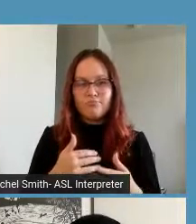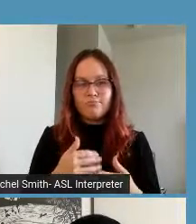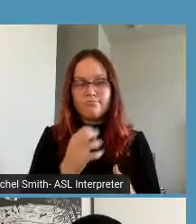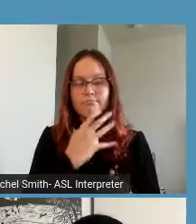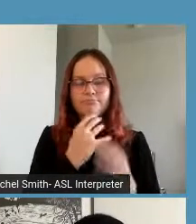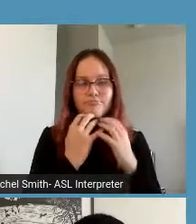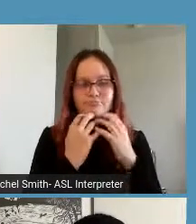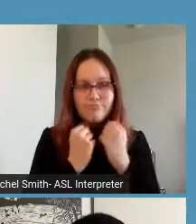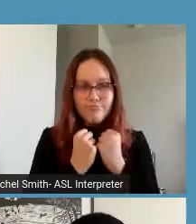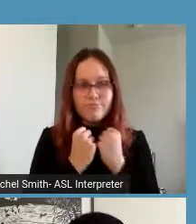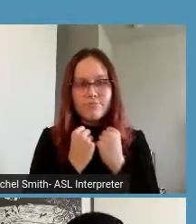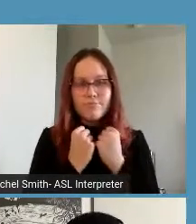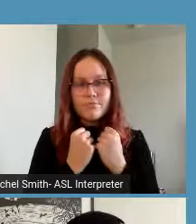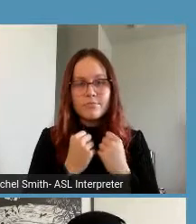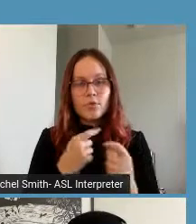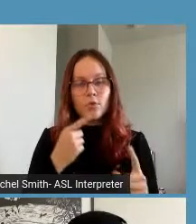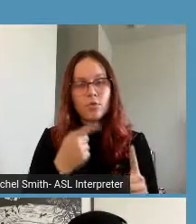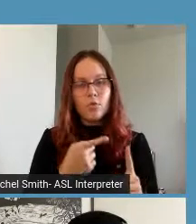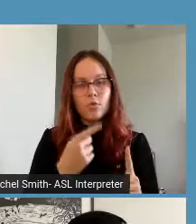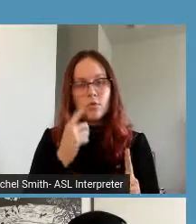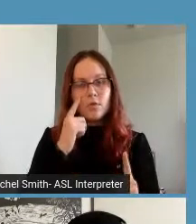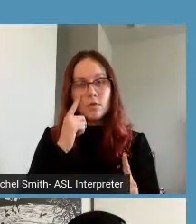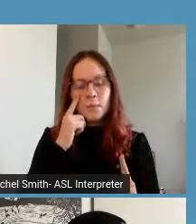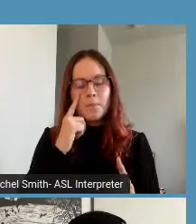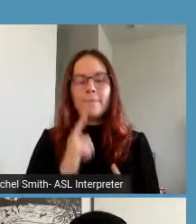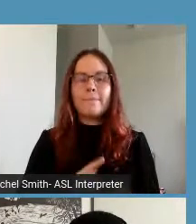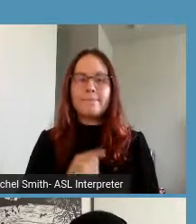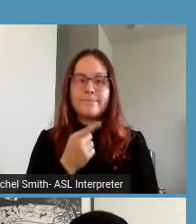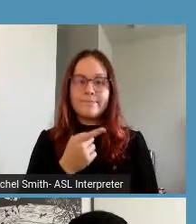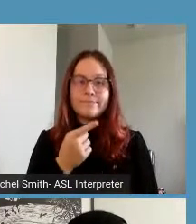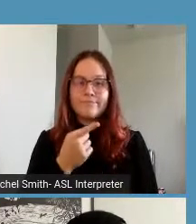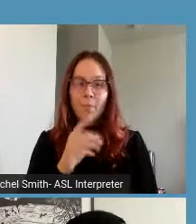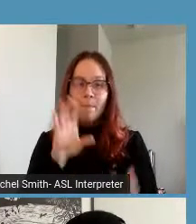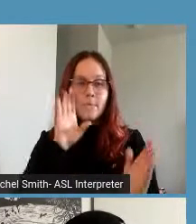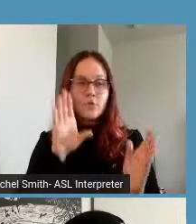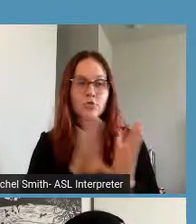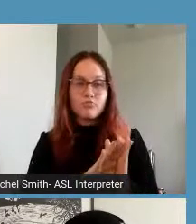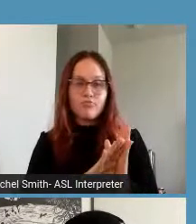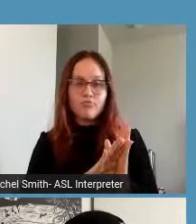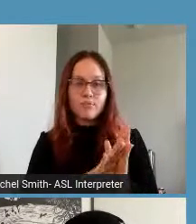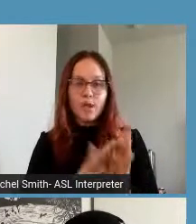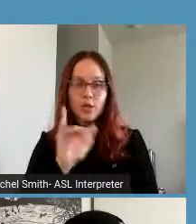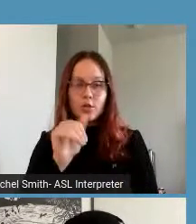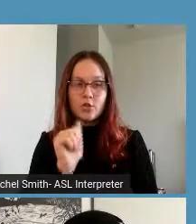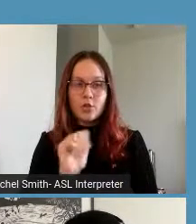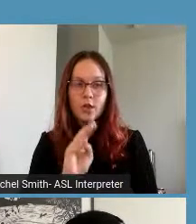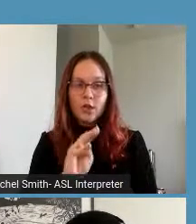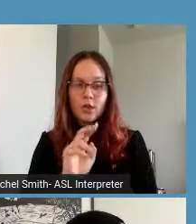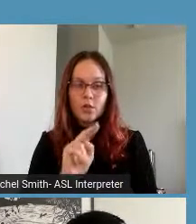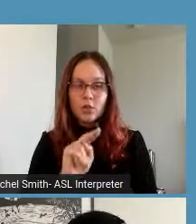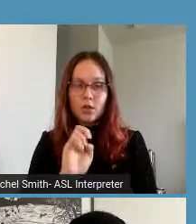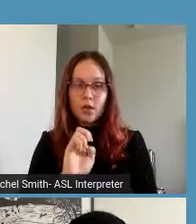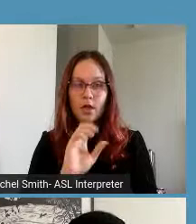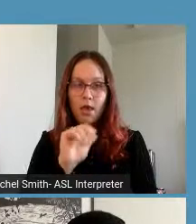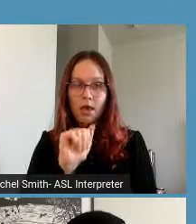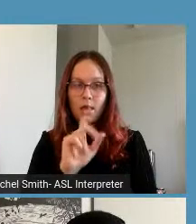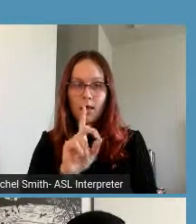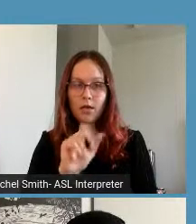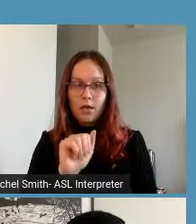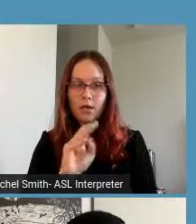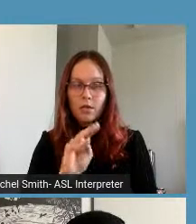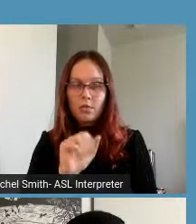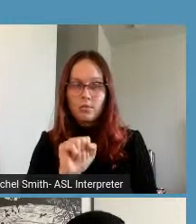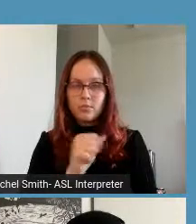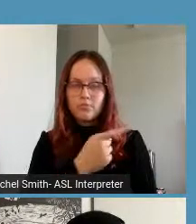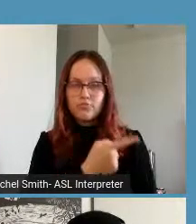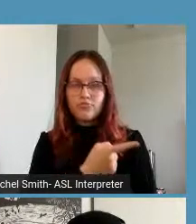Jane Addams riding down Michigan Avenue in Chicago in front of the Art Institute Museum. This is during the